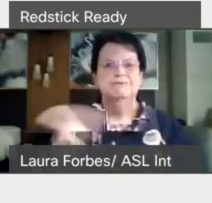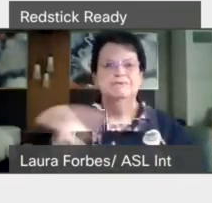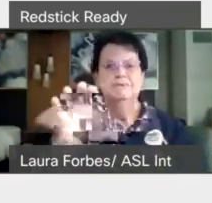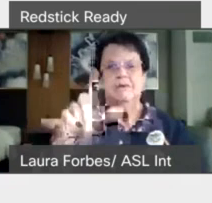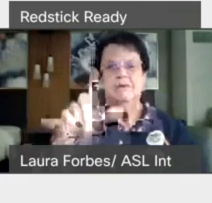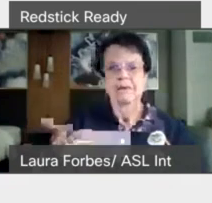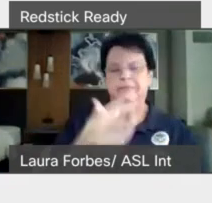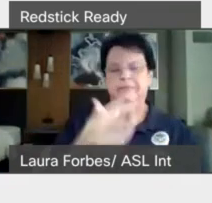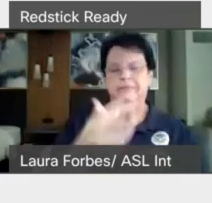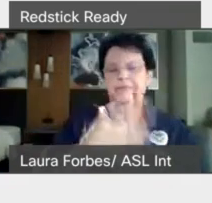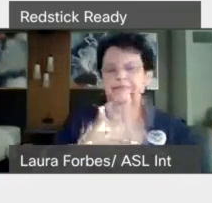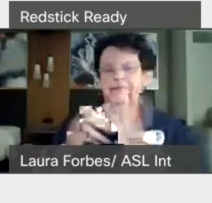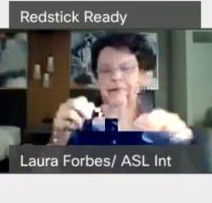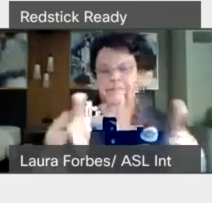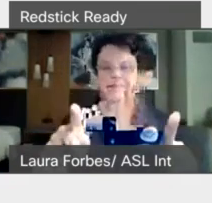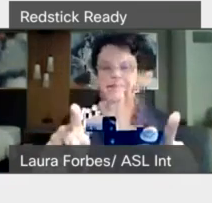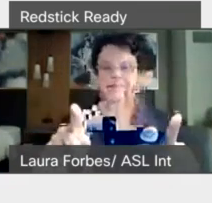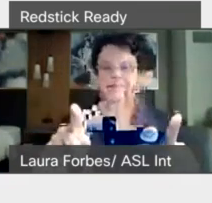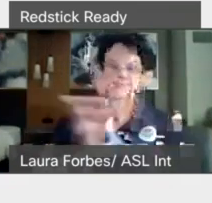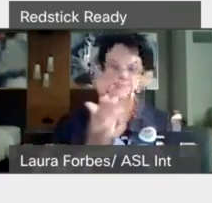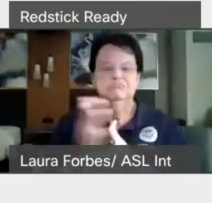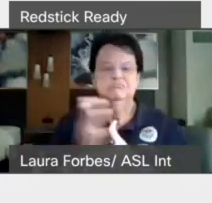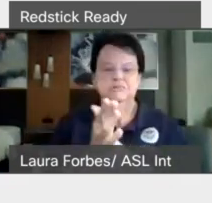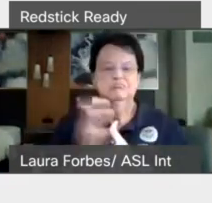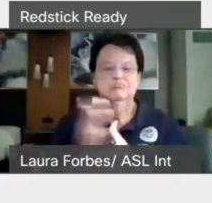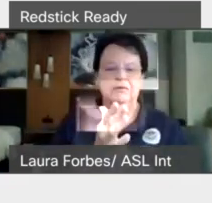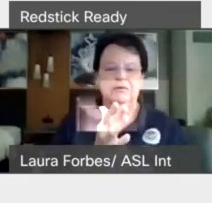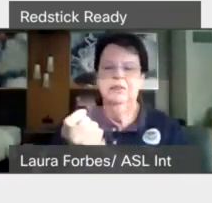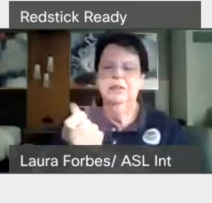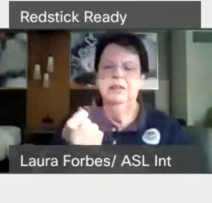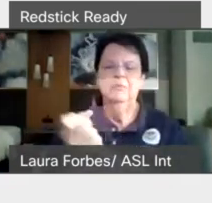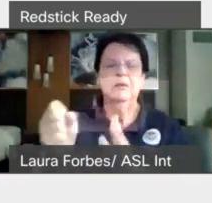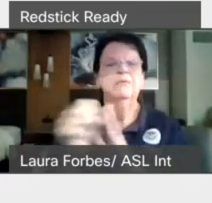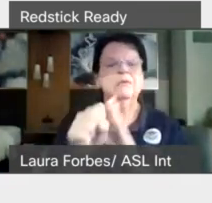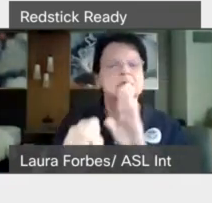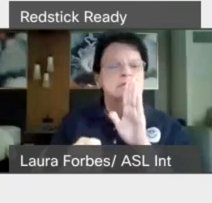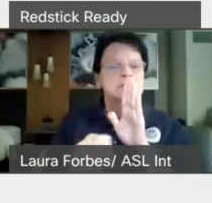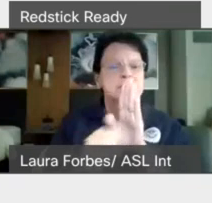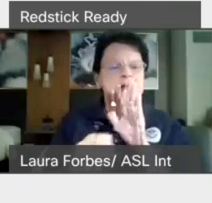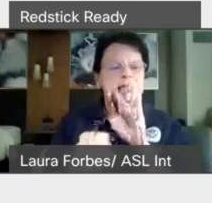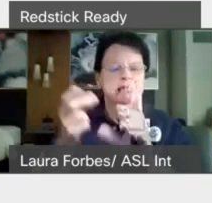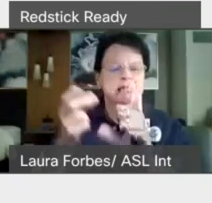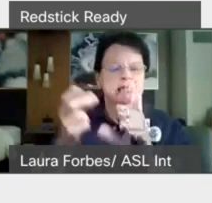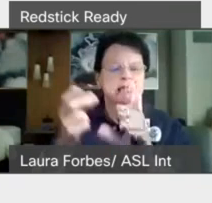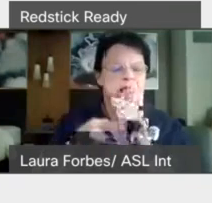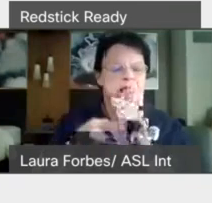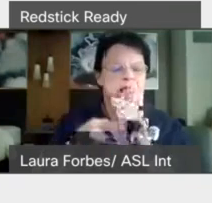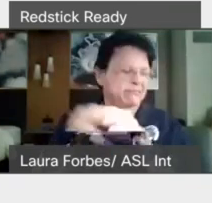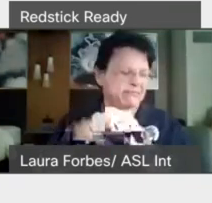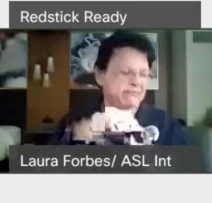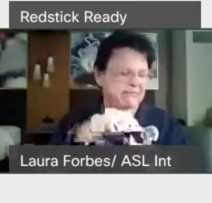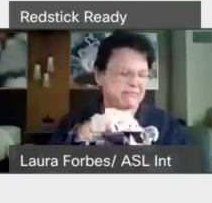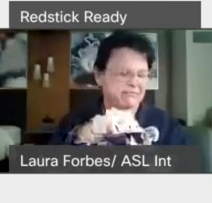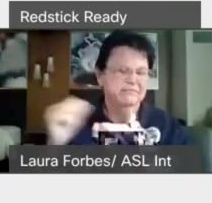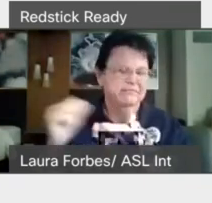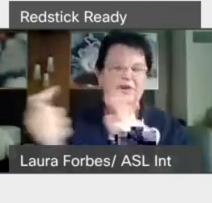the opportunity to share a little bit of the state's participation in this. And on behalf of all the state partners that